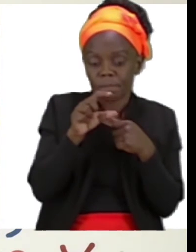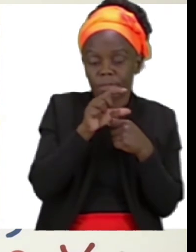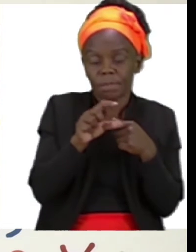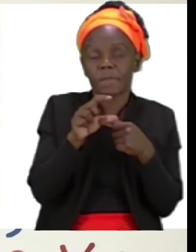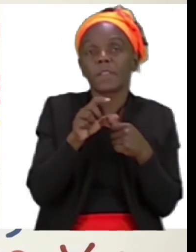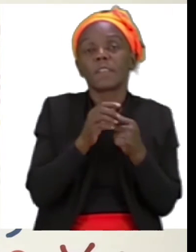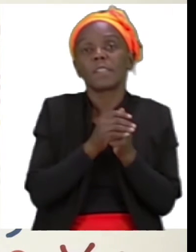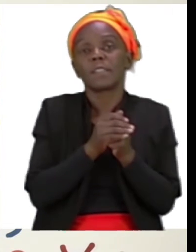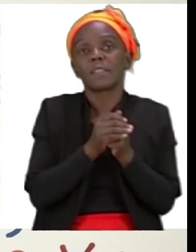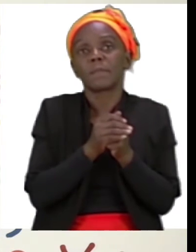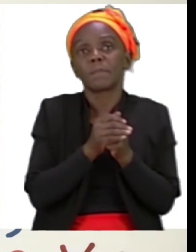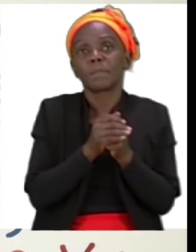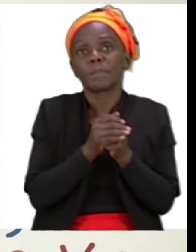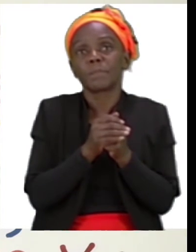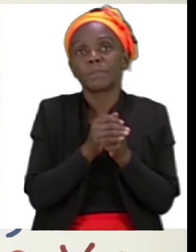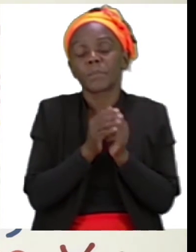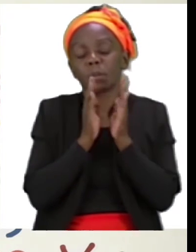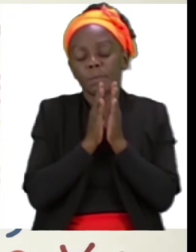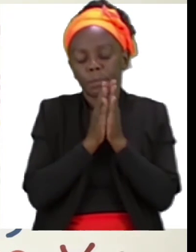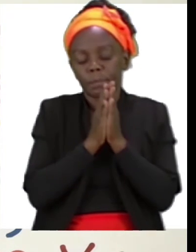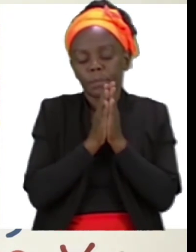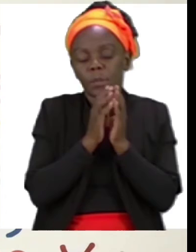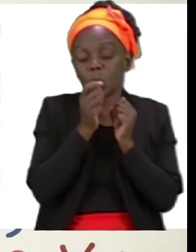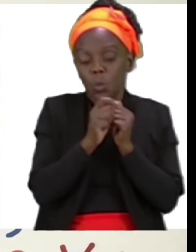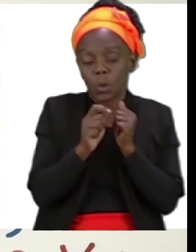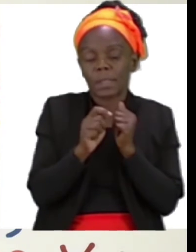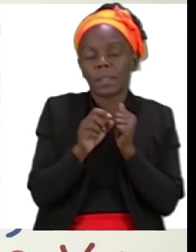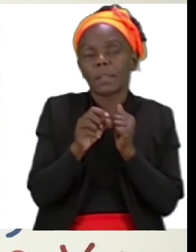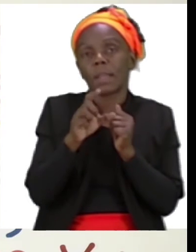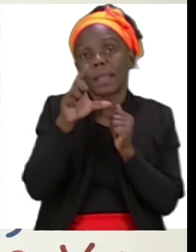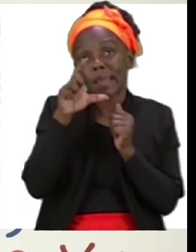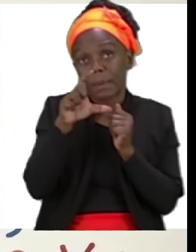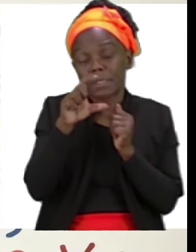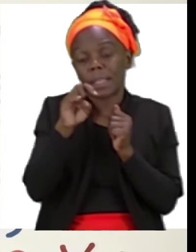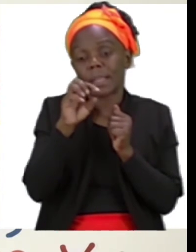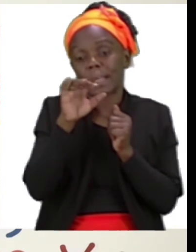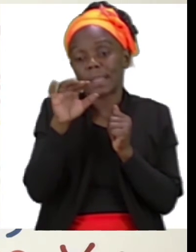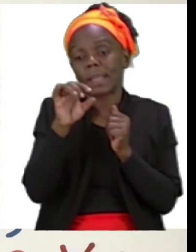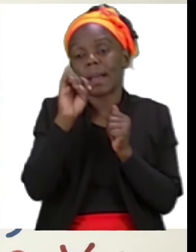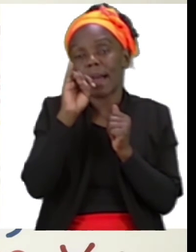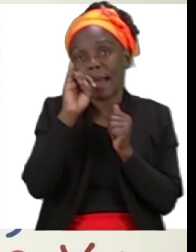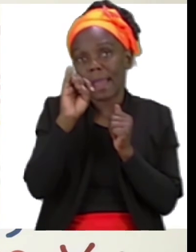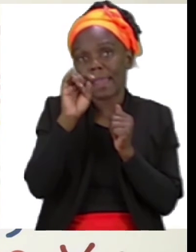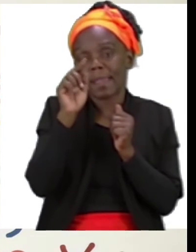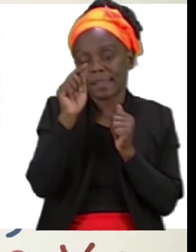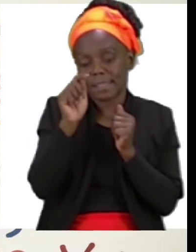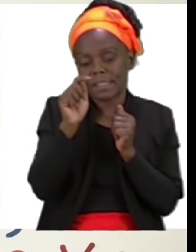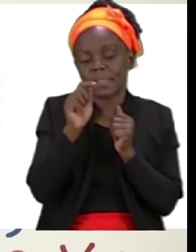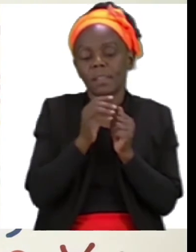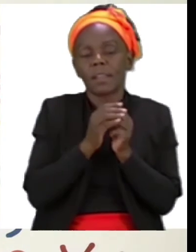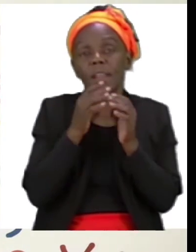it. So please write capital letter I and a T. And then cross it